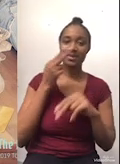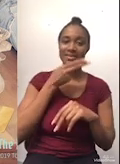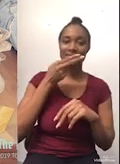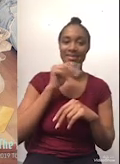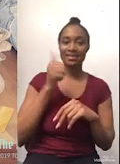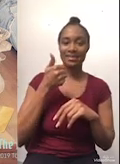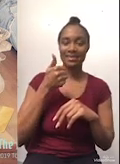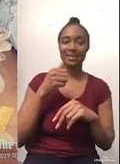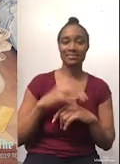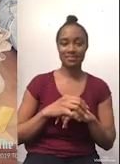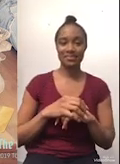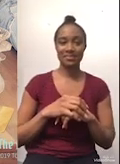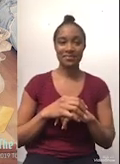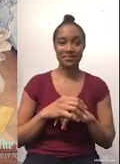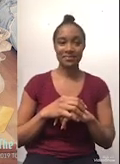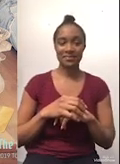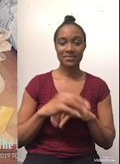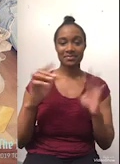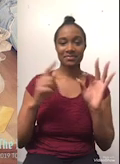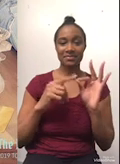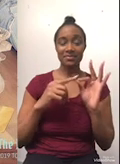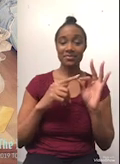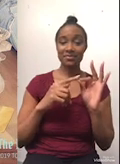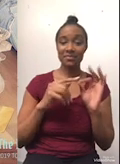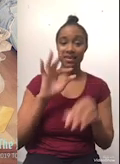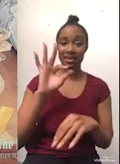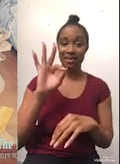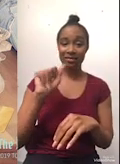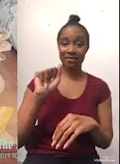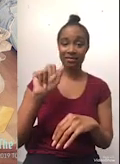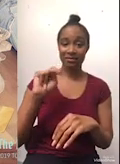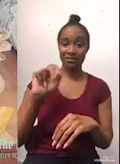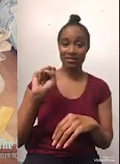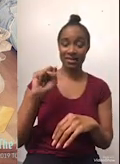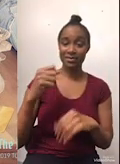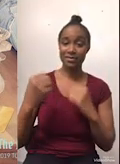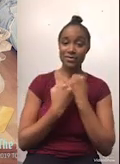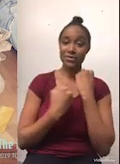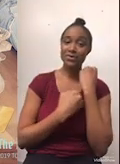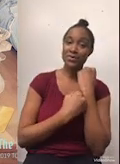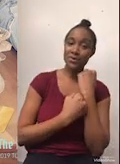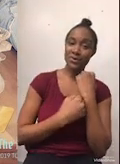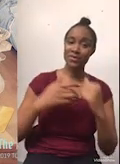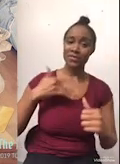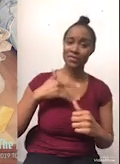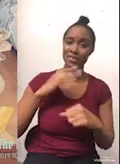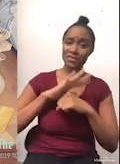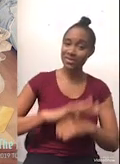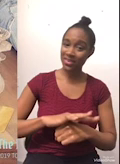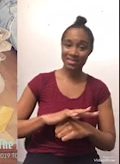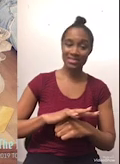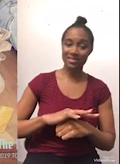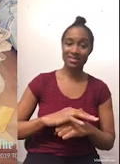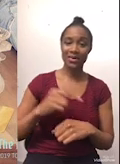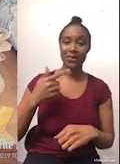because our fans have become so supportive, we don't get stressful at all and doing pretty well. Thank you. Heart.